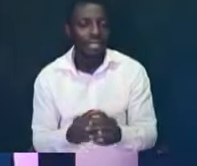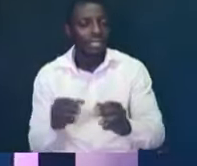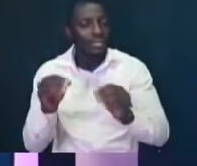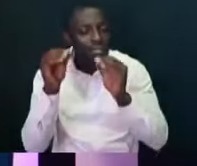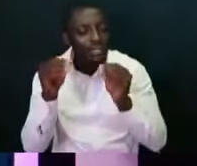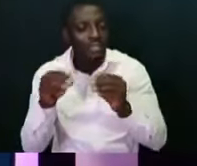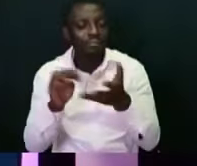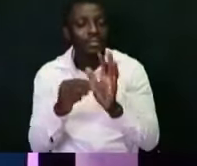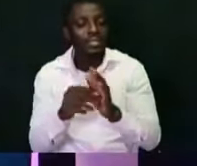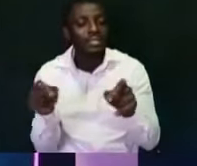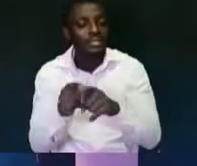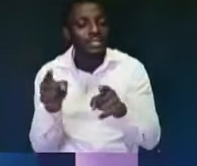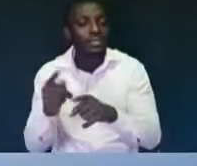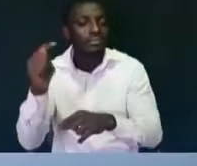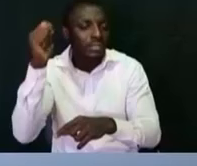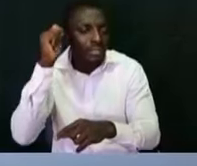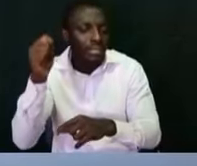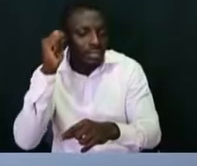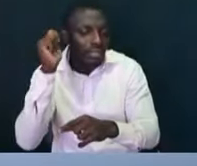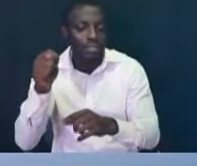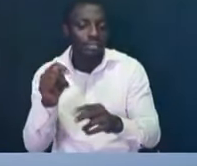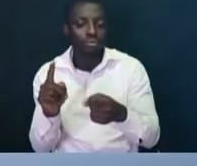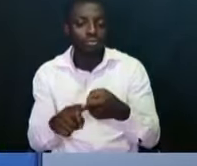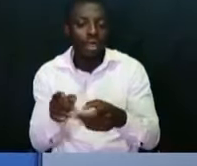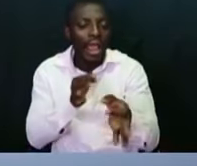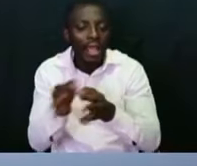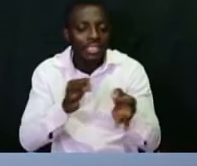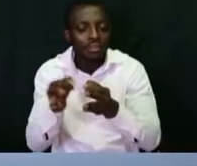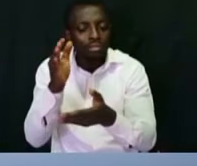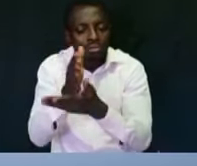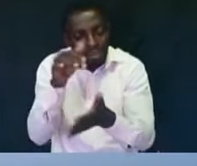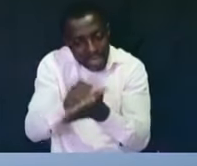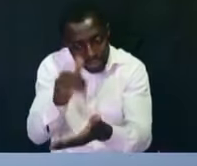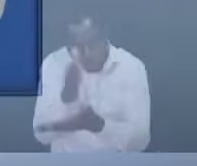proven to establish the truth or the genuiness of